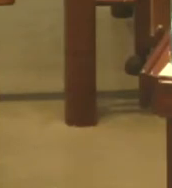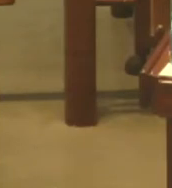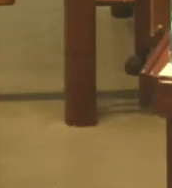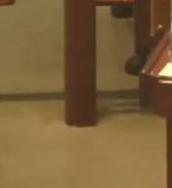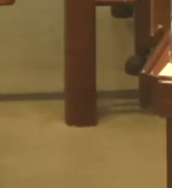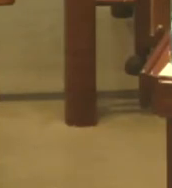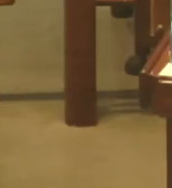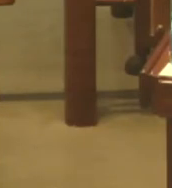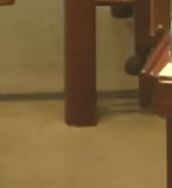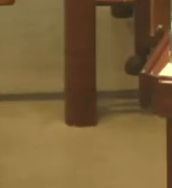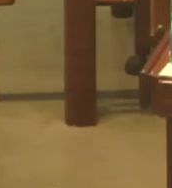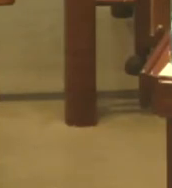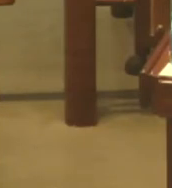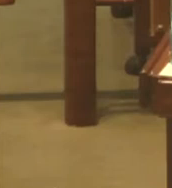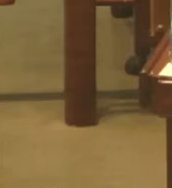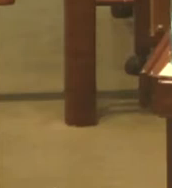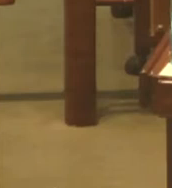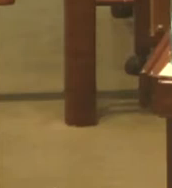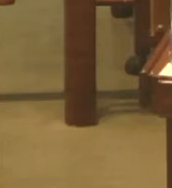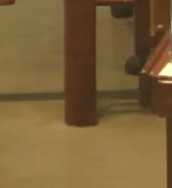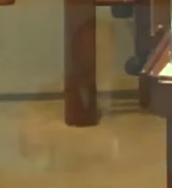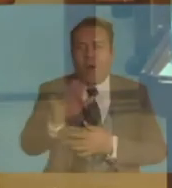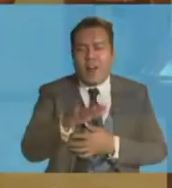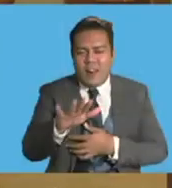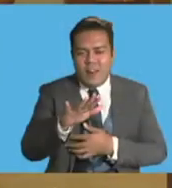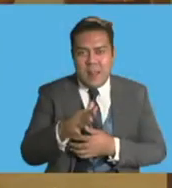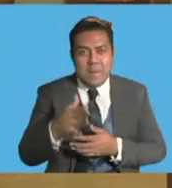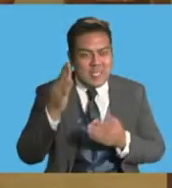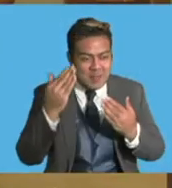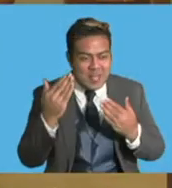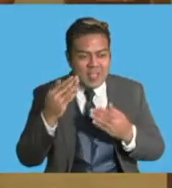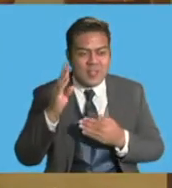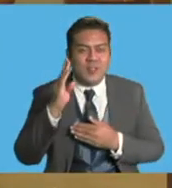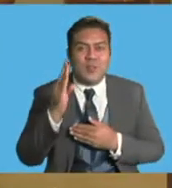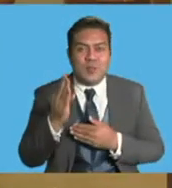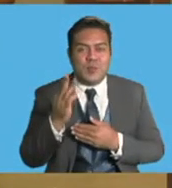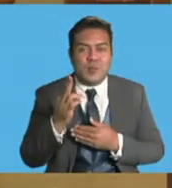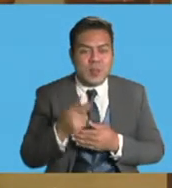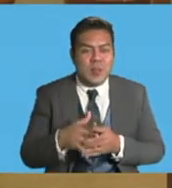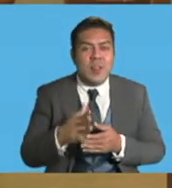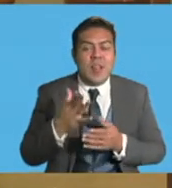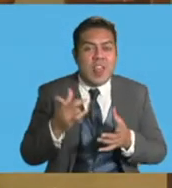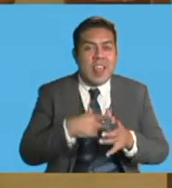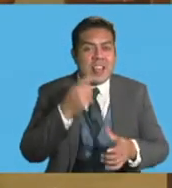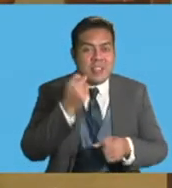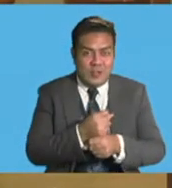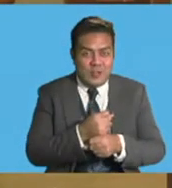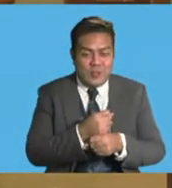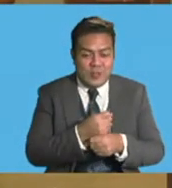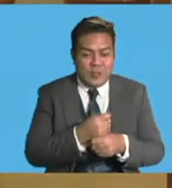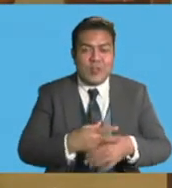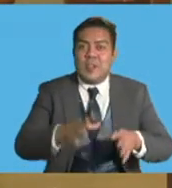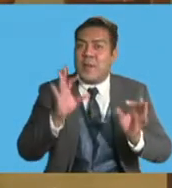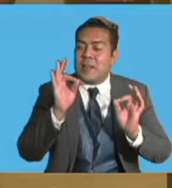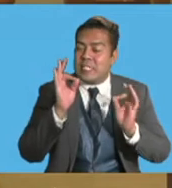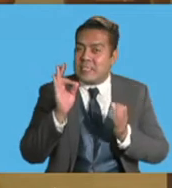all. Mr. Speaker, sir, in his address to the nation, the Honourable Attorney General and Minister for Economy,